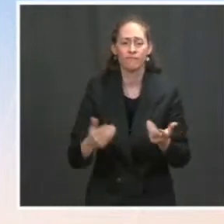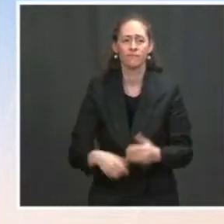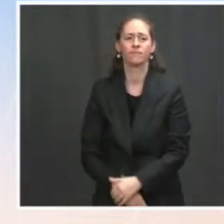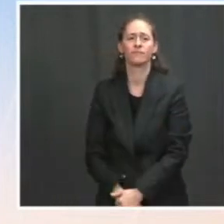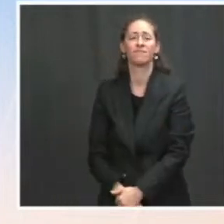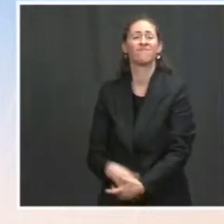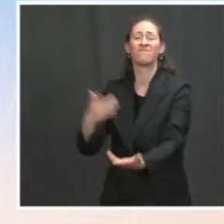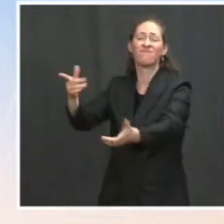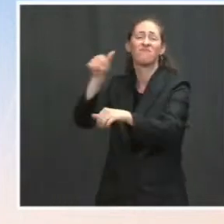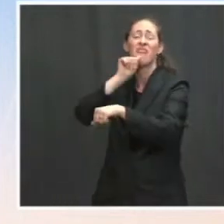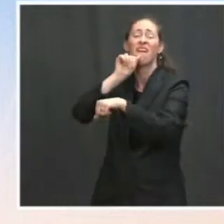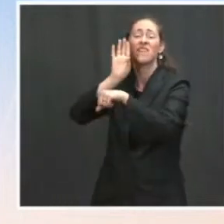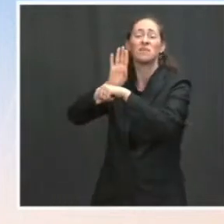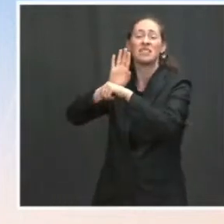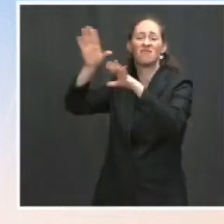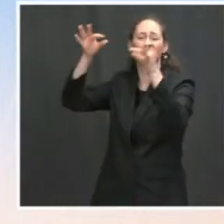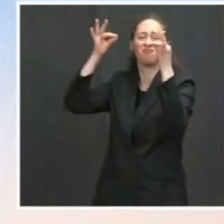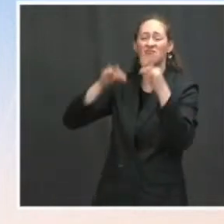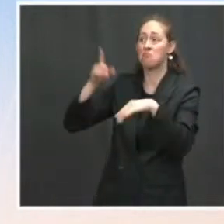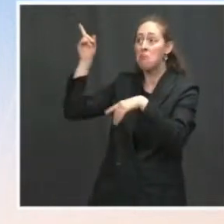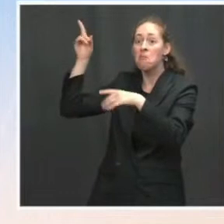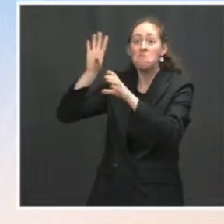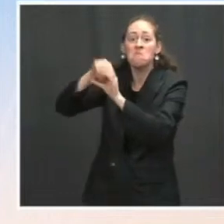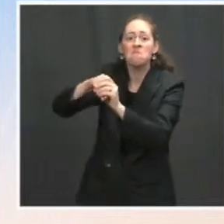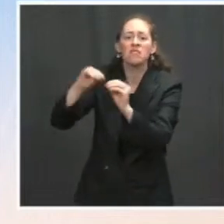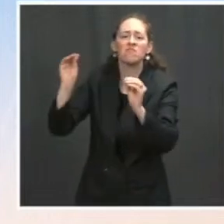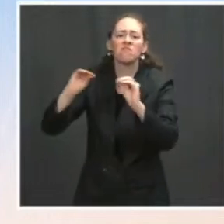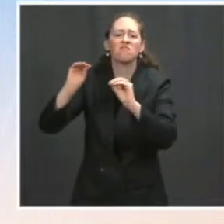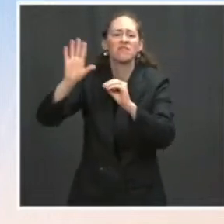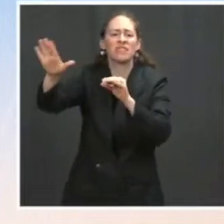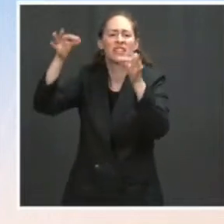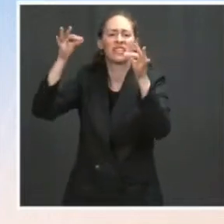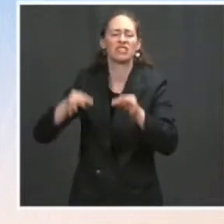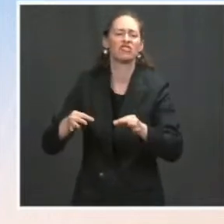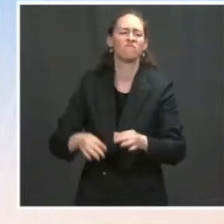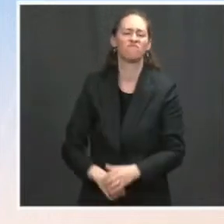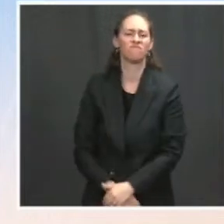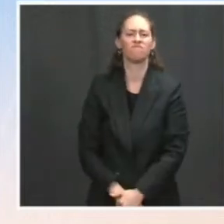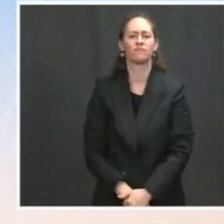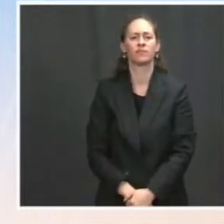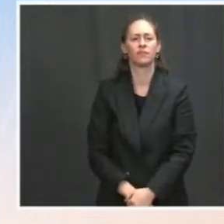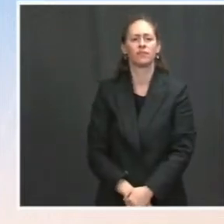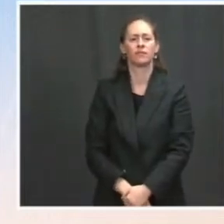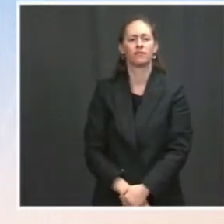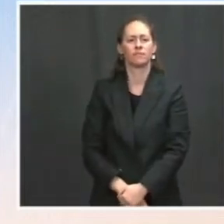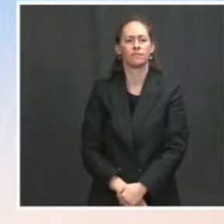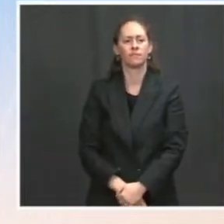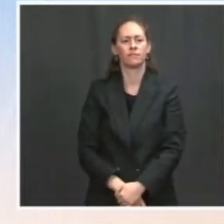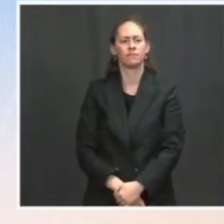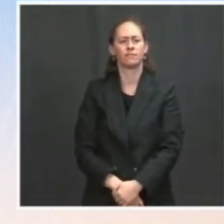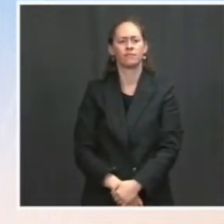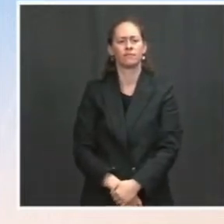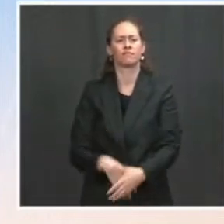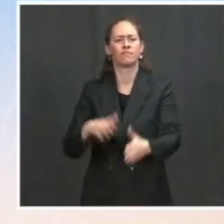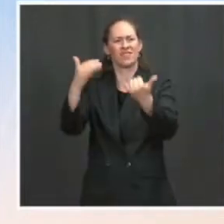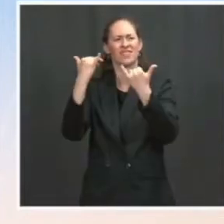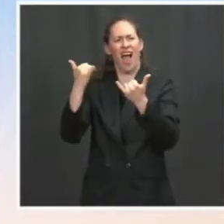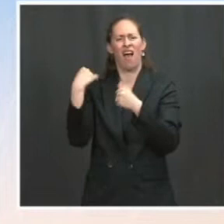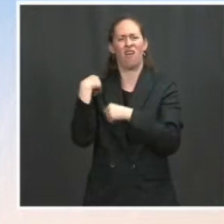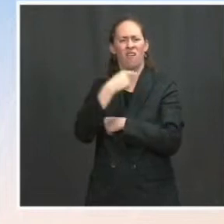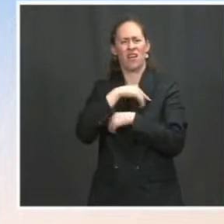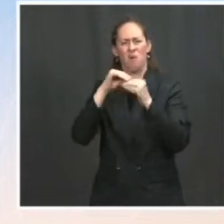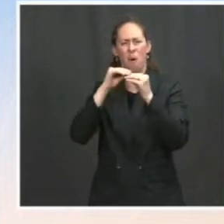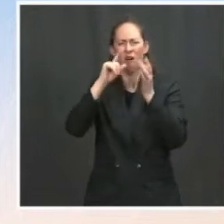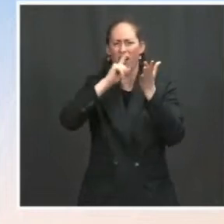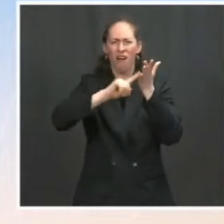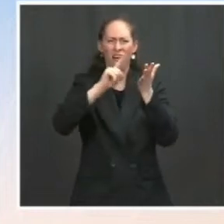time. Given the rise in ransomware, that is one area we're definitely looking at now to say what should be the government's approach to ransomware